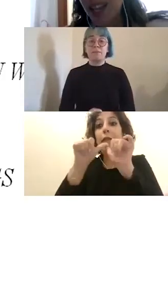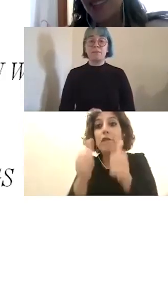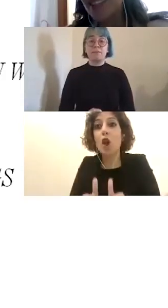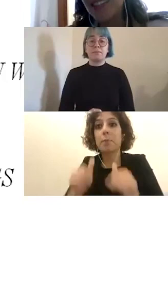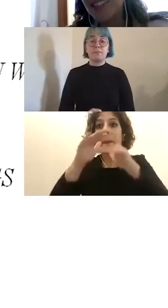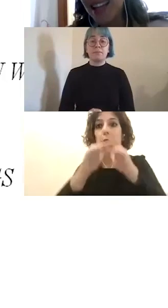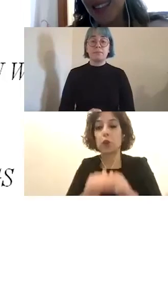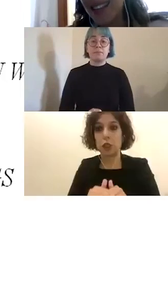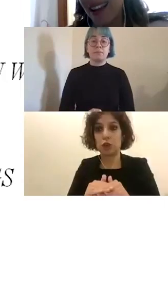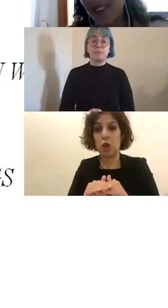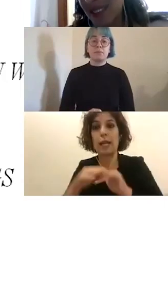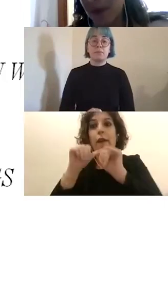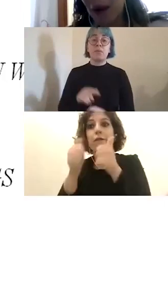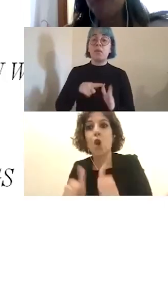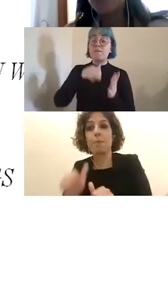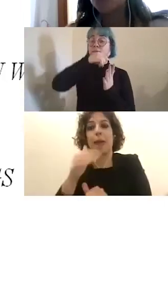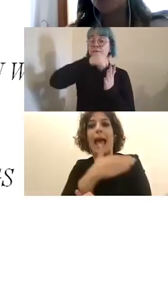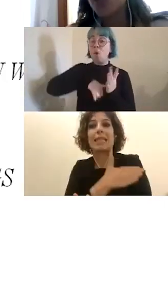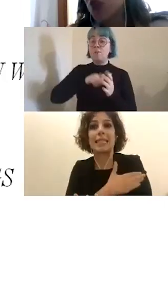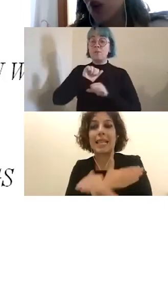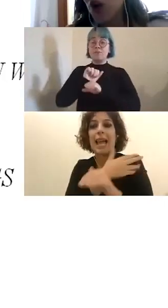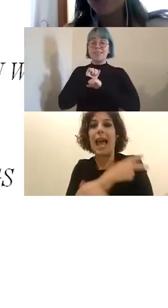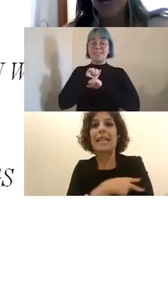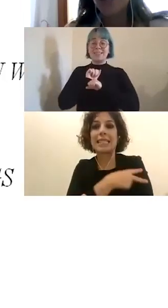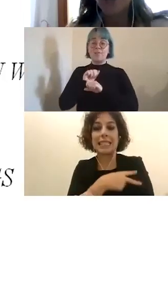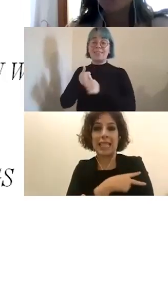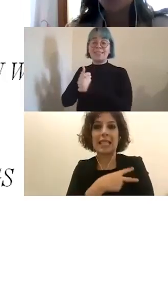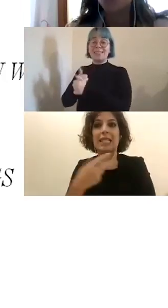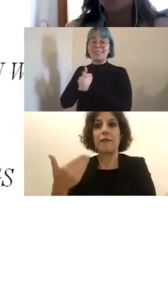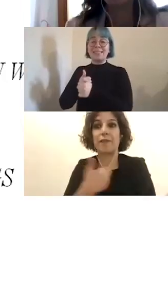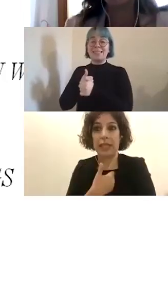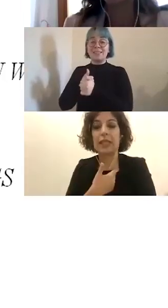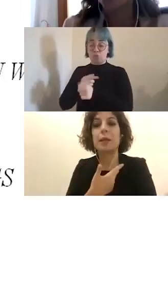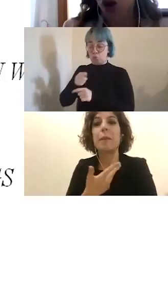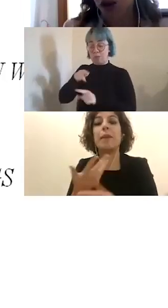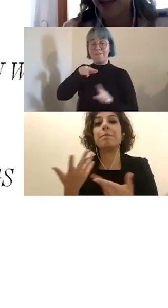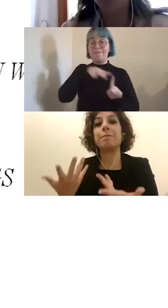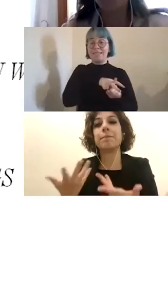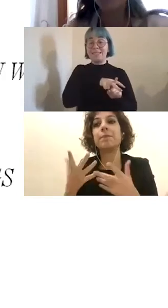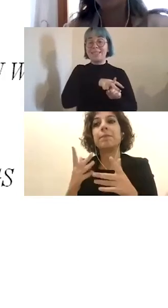The forms of protection, of assistance to the victim